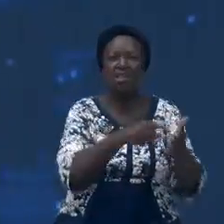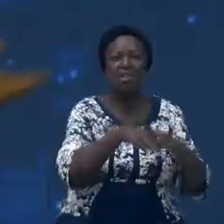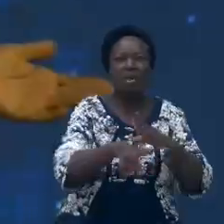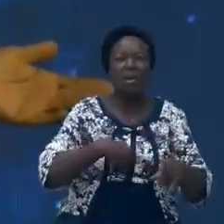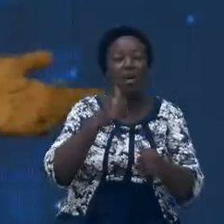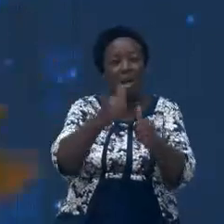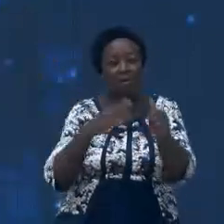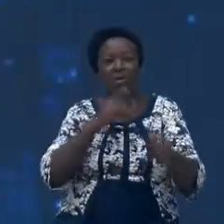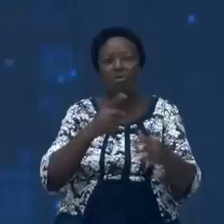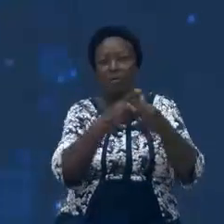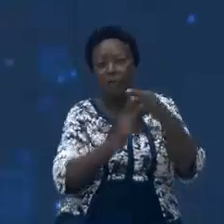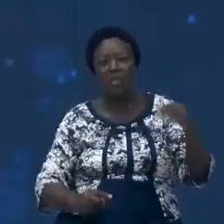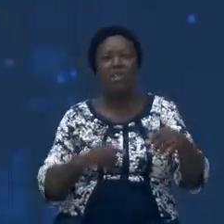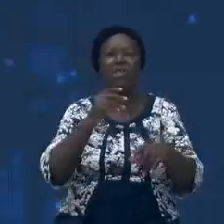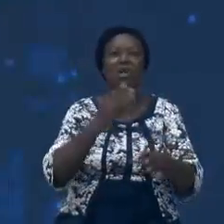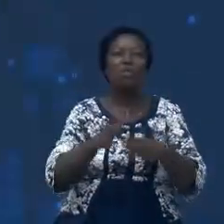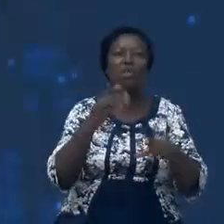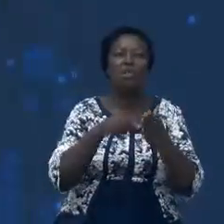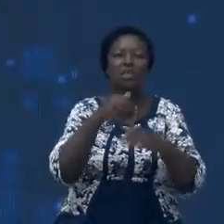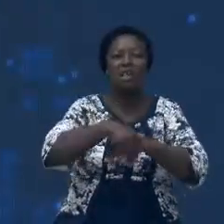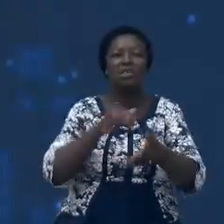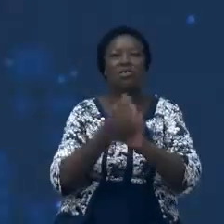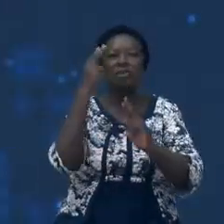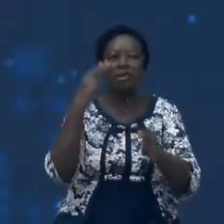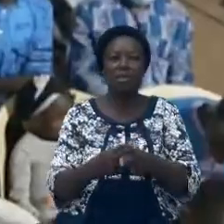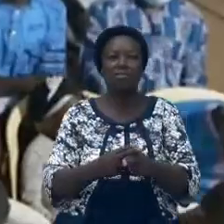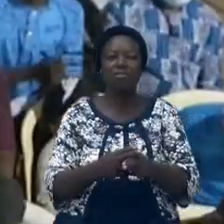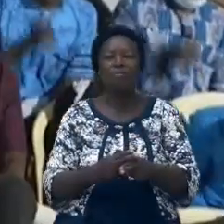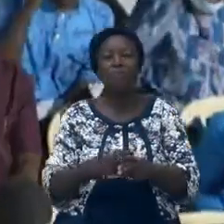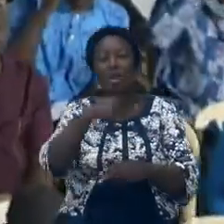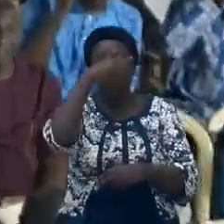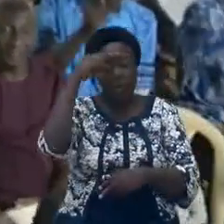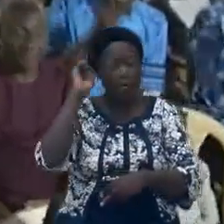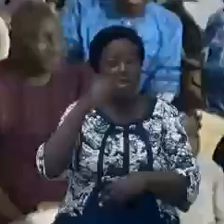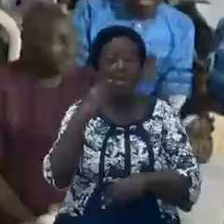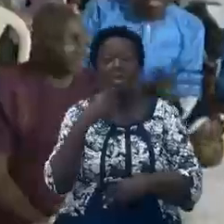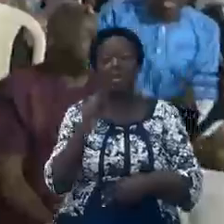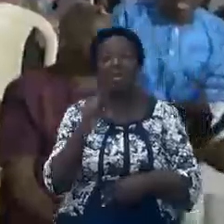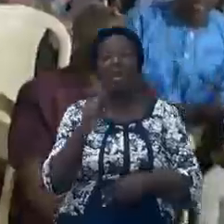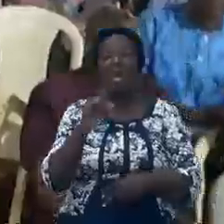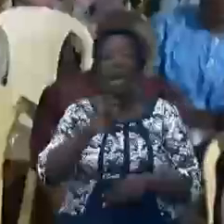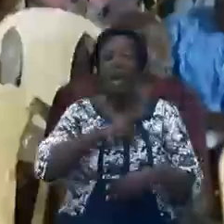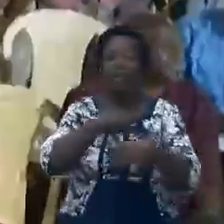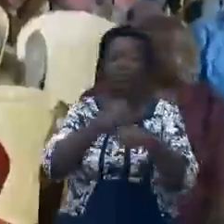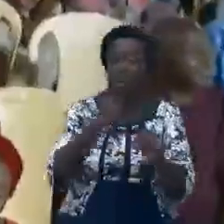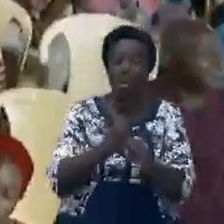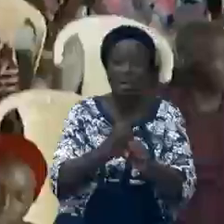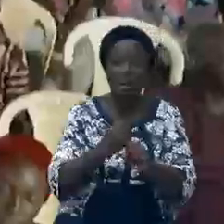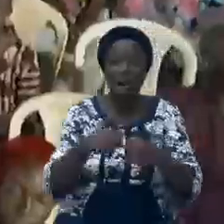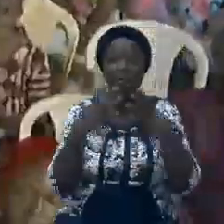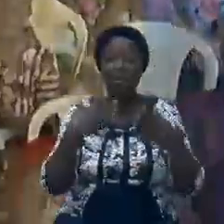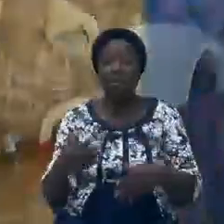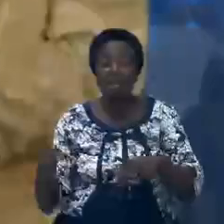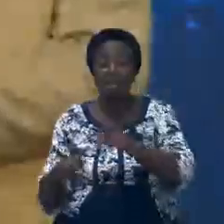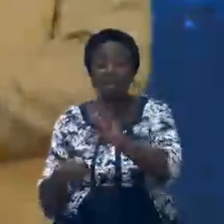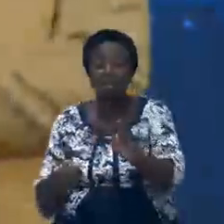failure, look at this, everything will vanish away tonight. Because he says, I